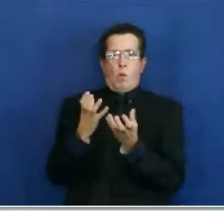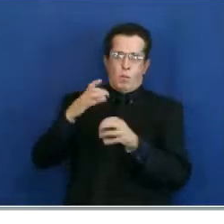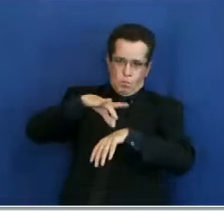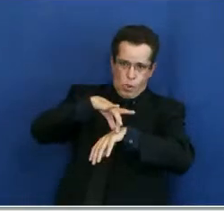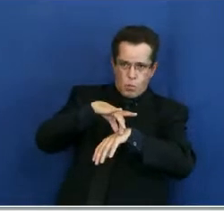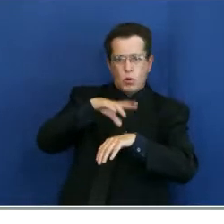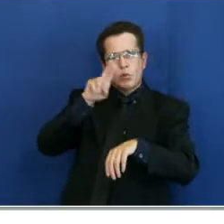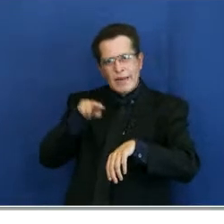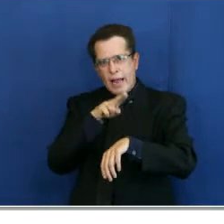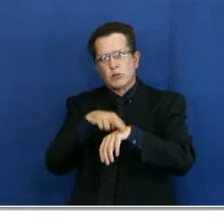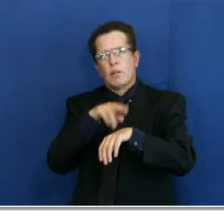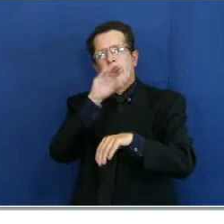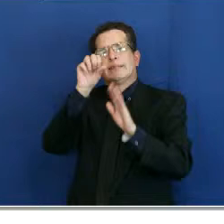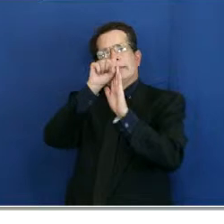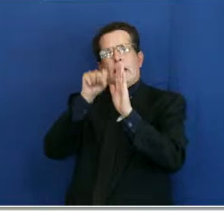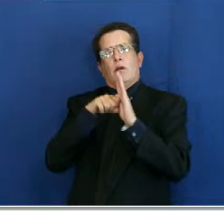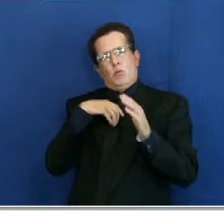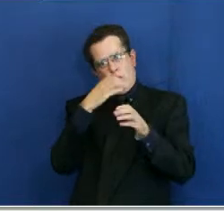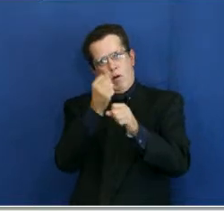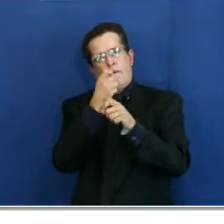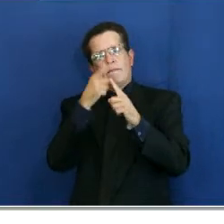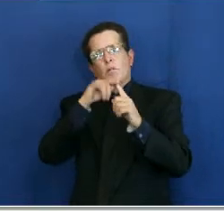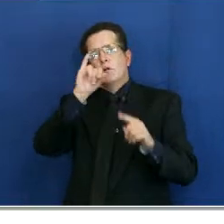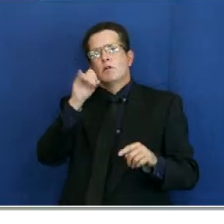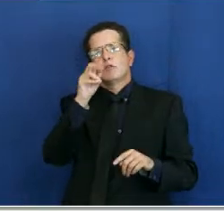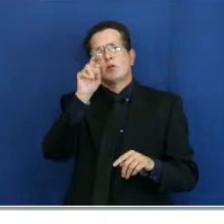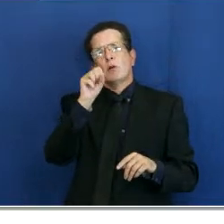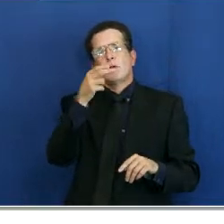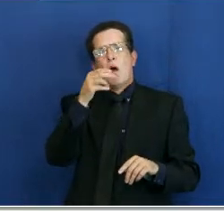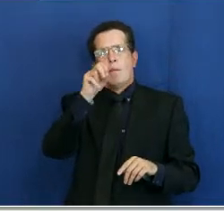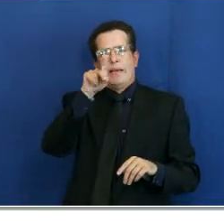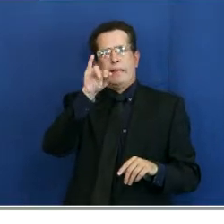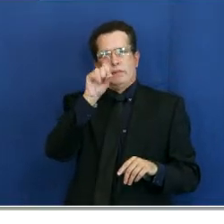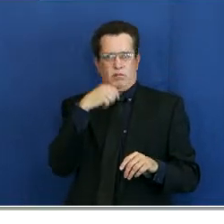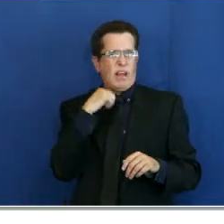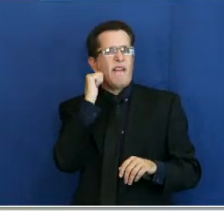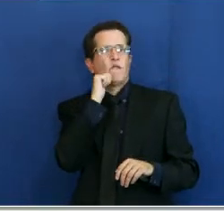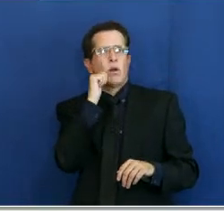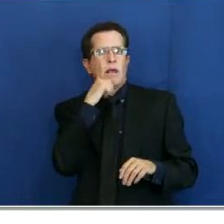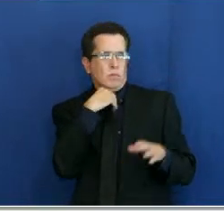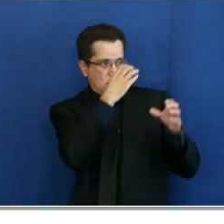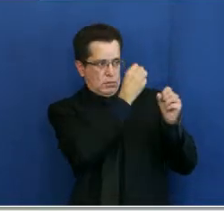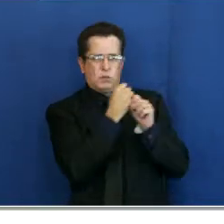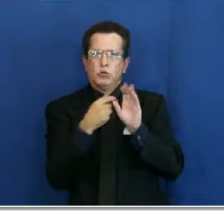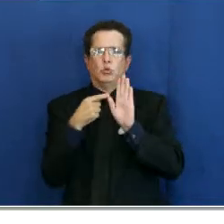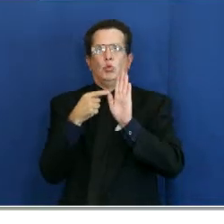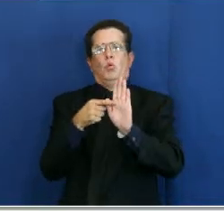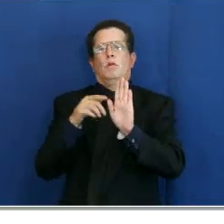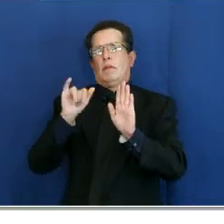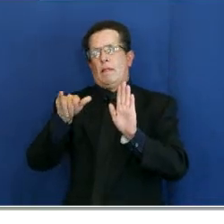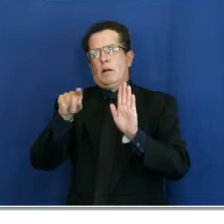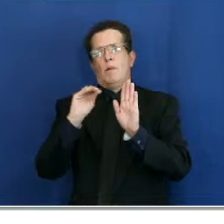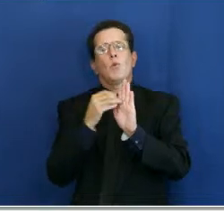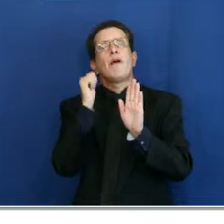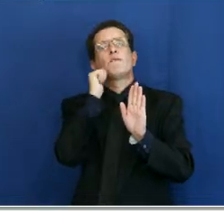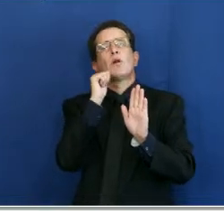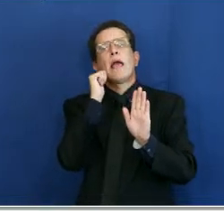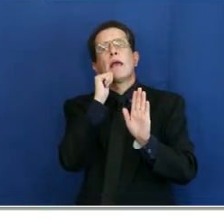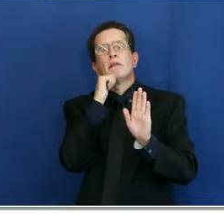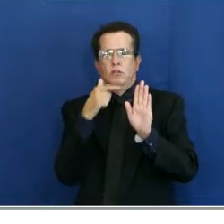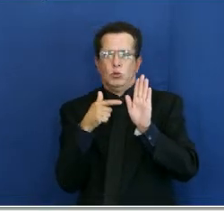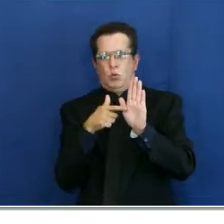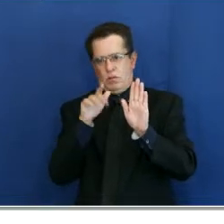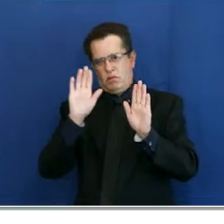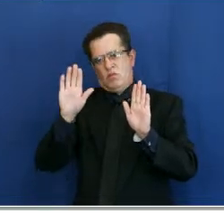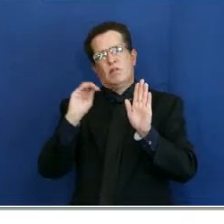are based on data that we retrieve from the Johns Hopkins dashboard every day about noon, and the information is seen here on this